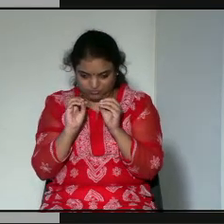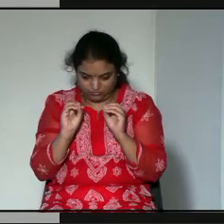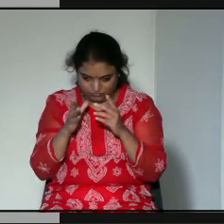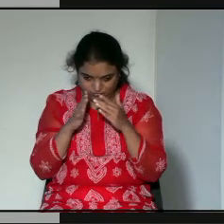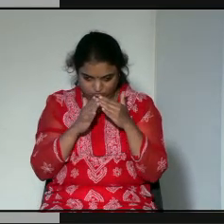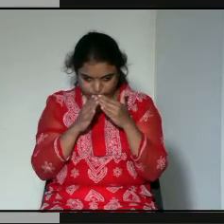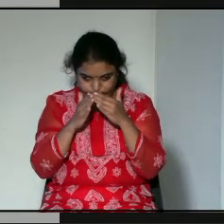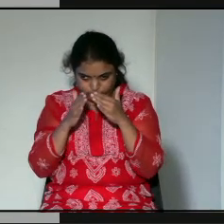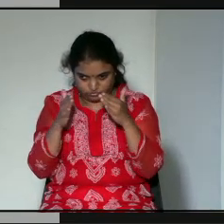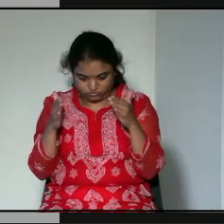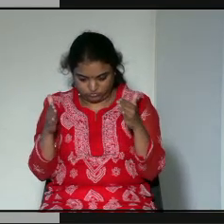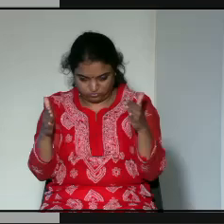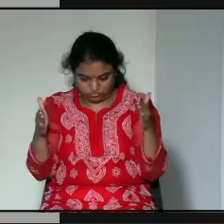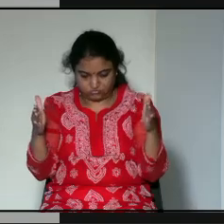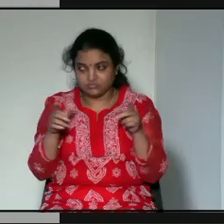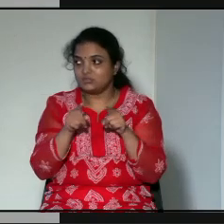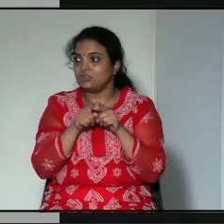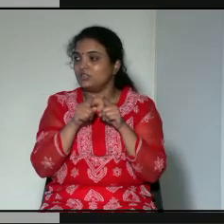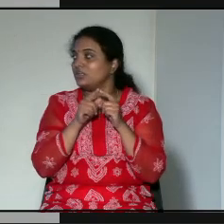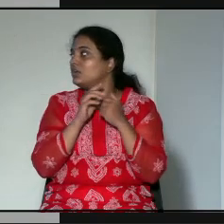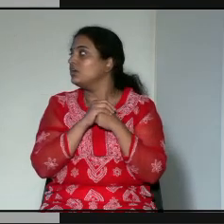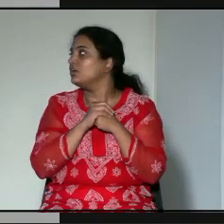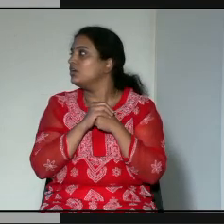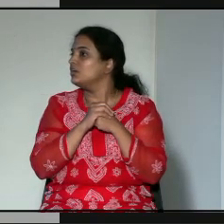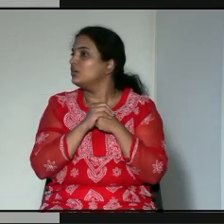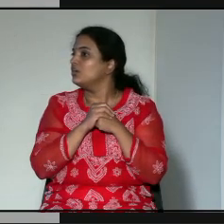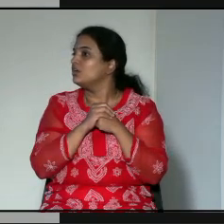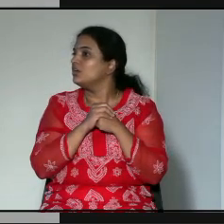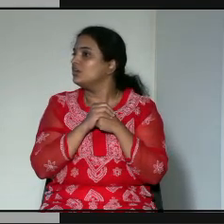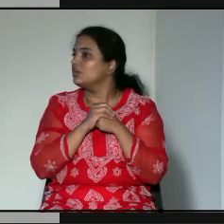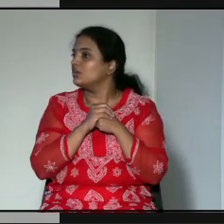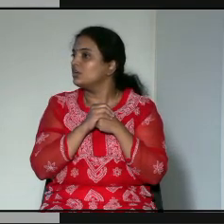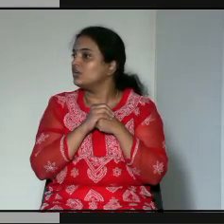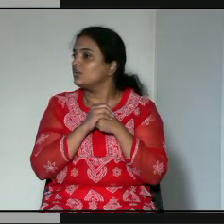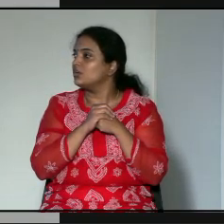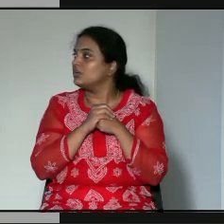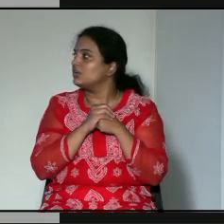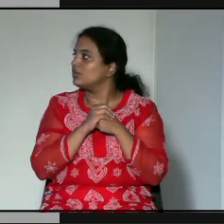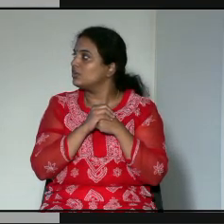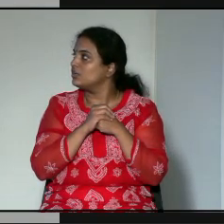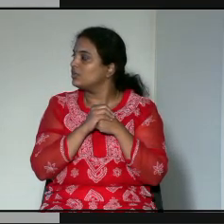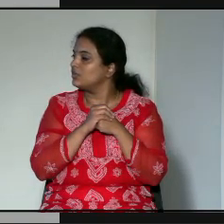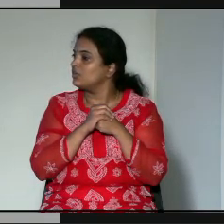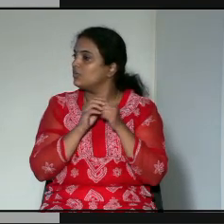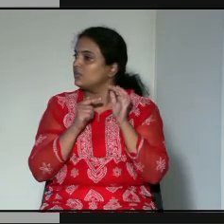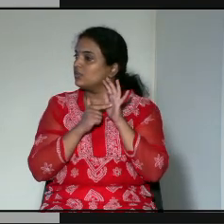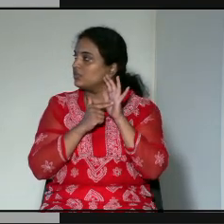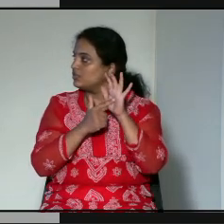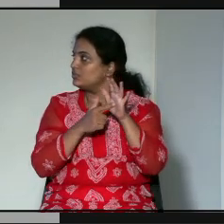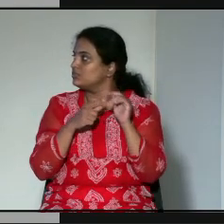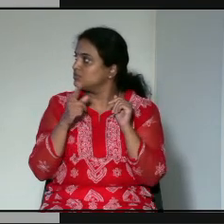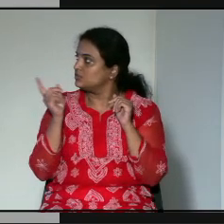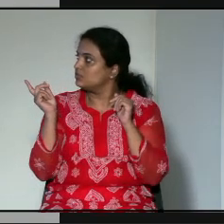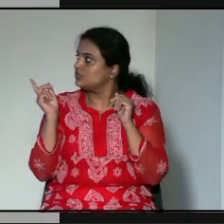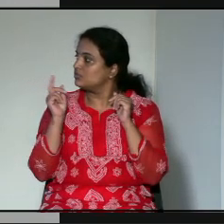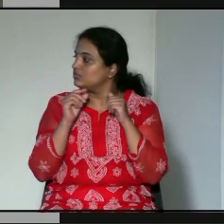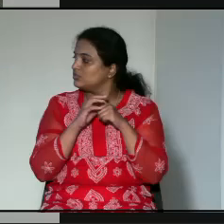the resources and interests of the buyer. The artist, and I'll here show you,